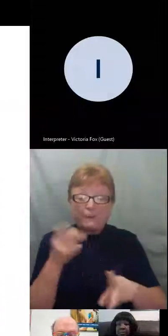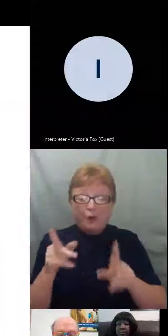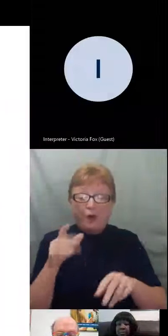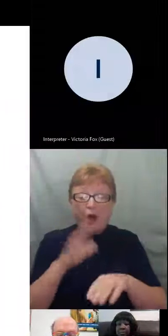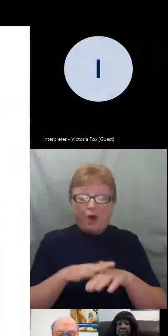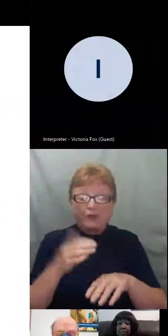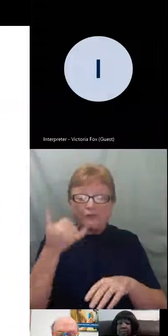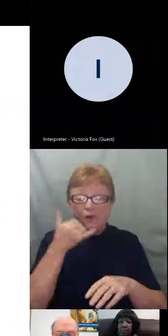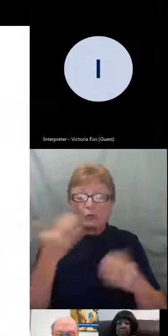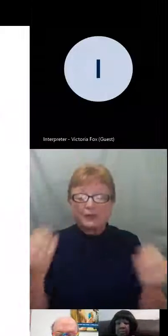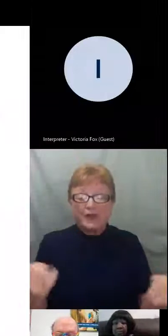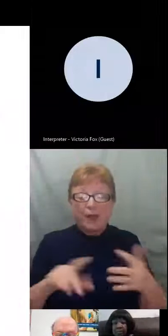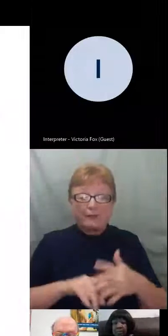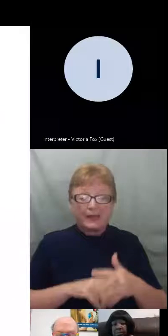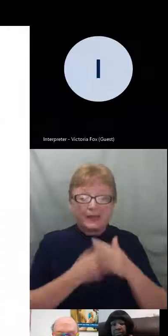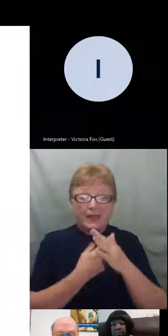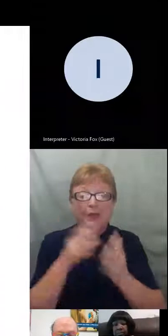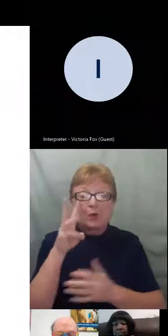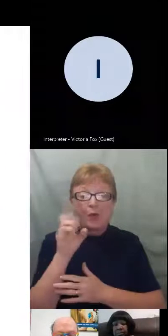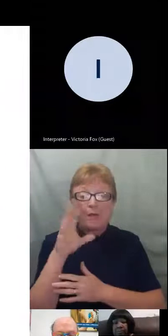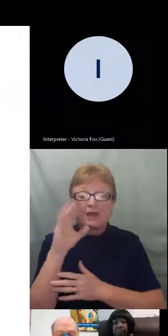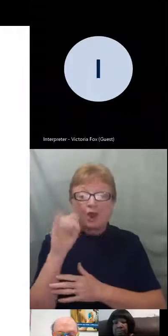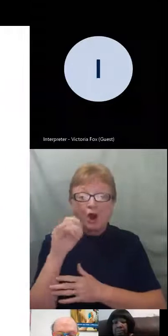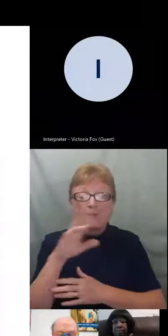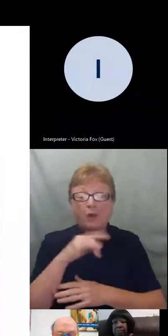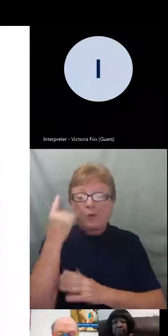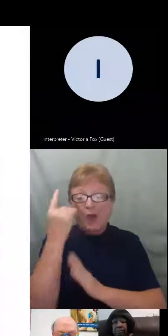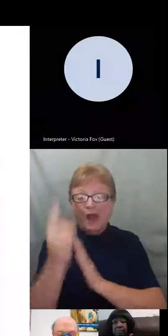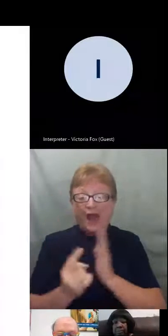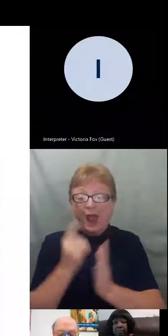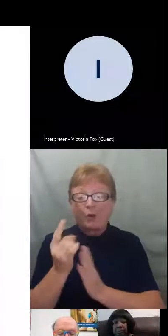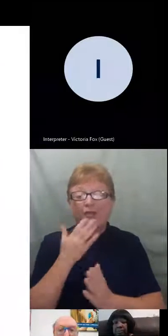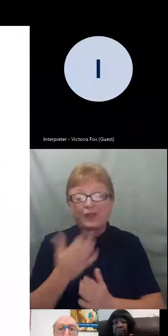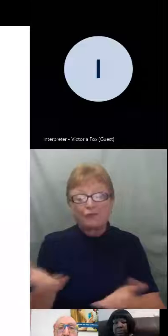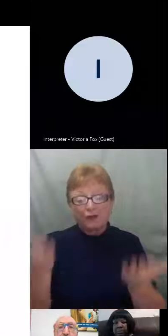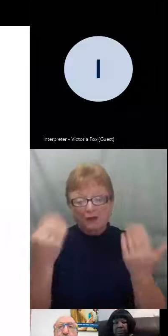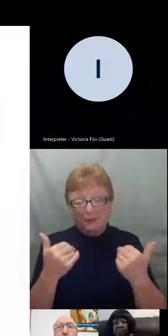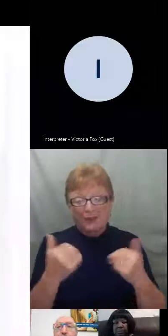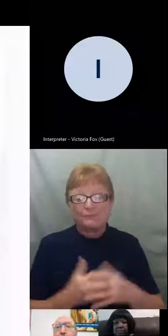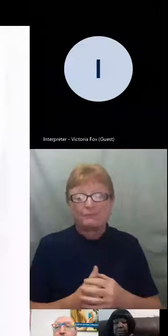webinar. This webinar is about an hour in length. Thanks for attending.